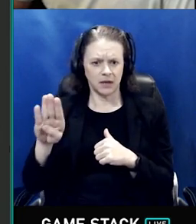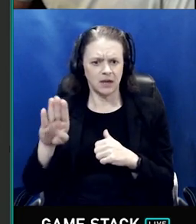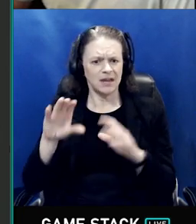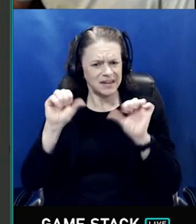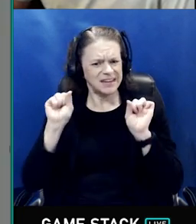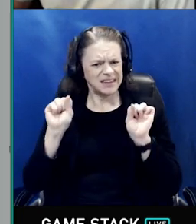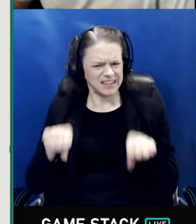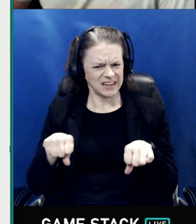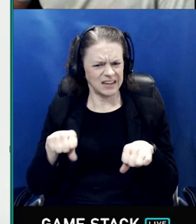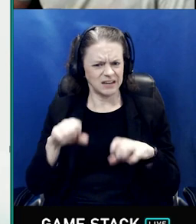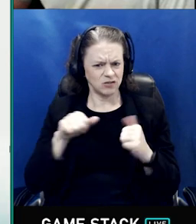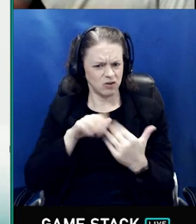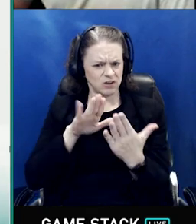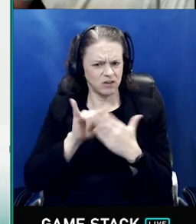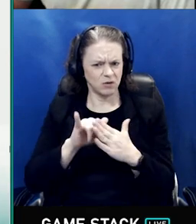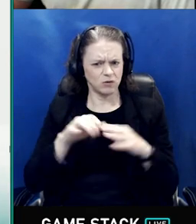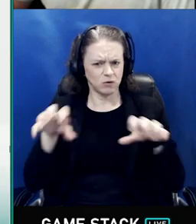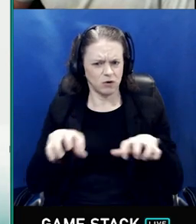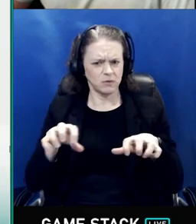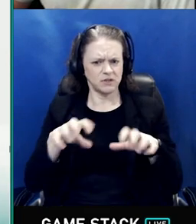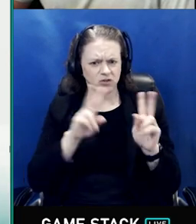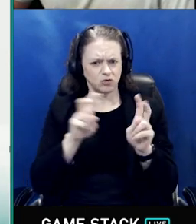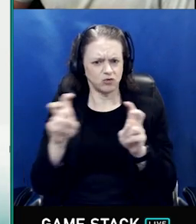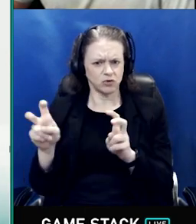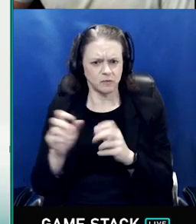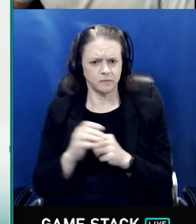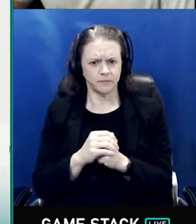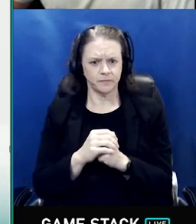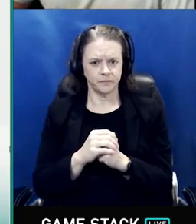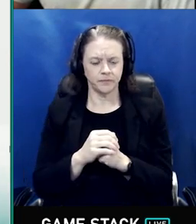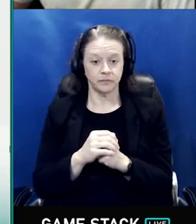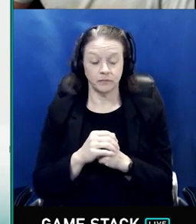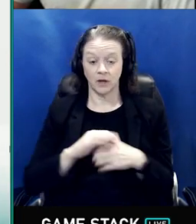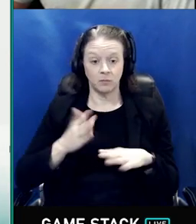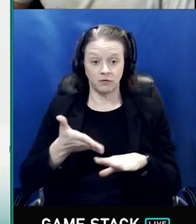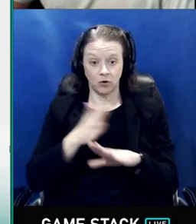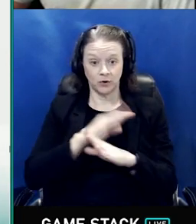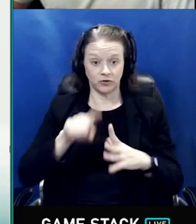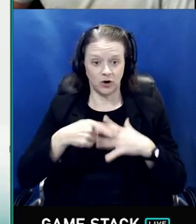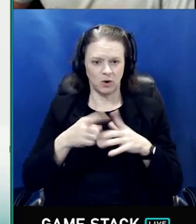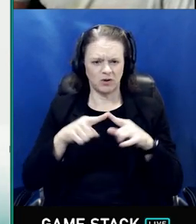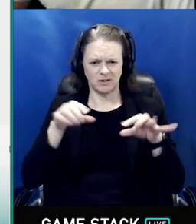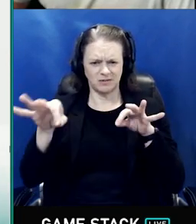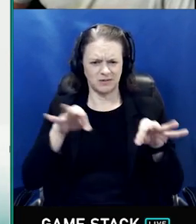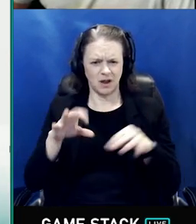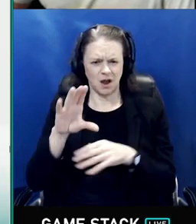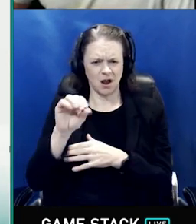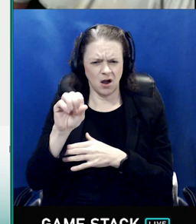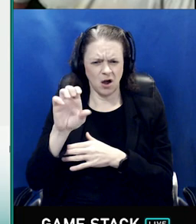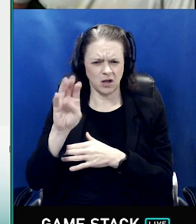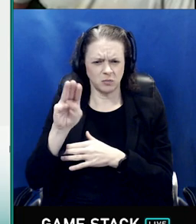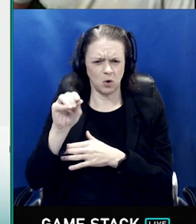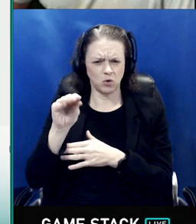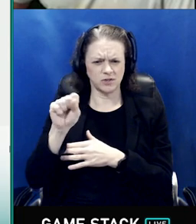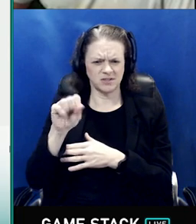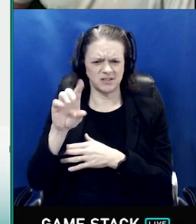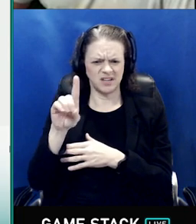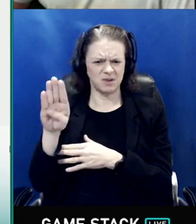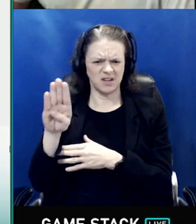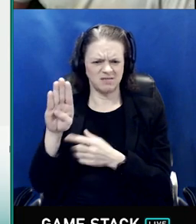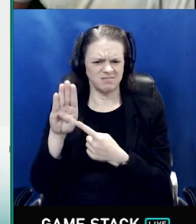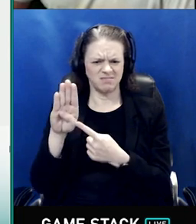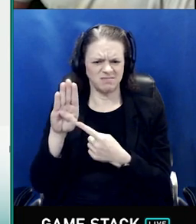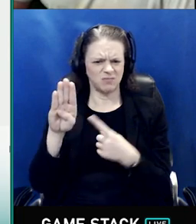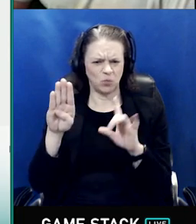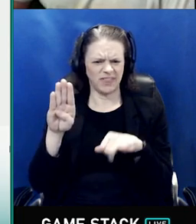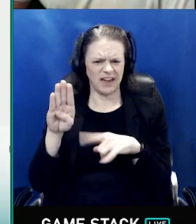performance. So before we get started, let's properly define what Cosmos DB is. Officially, Cosmos DB is Microsoft's